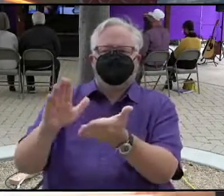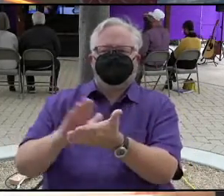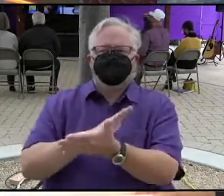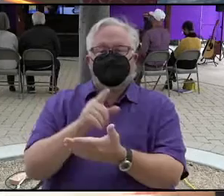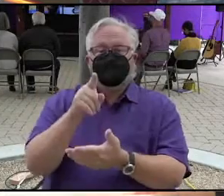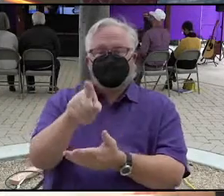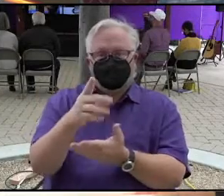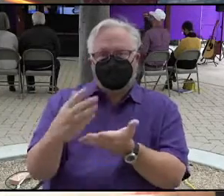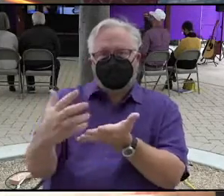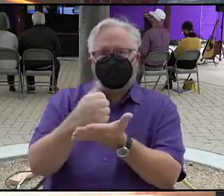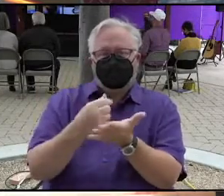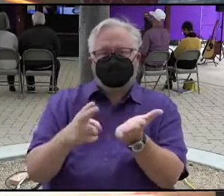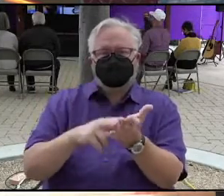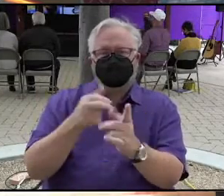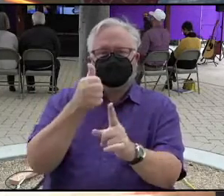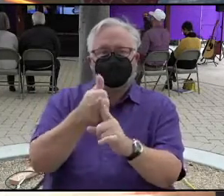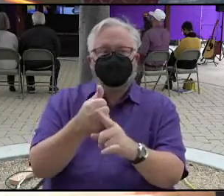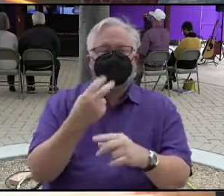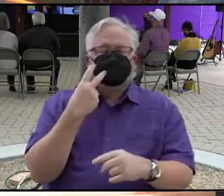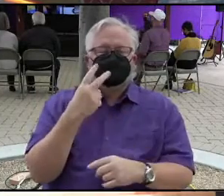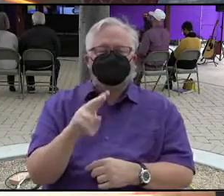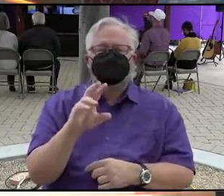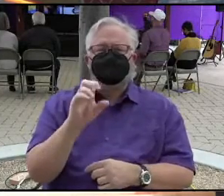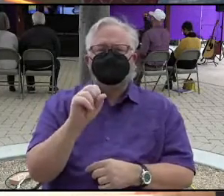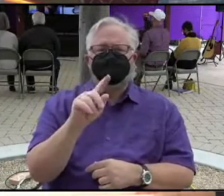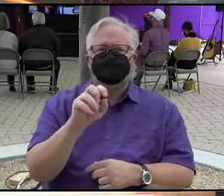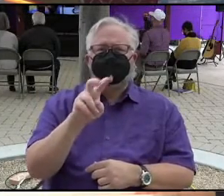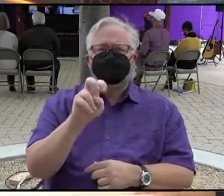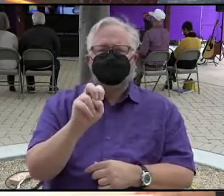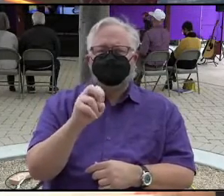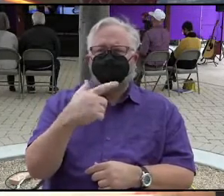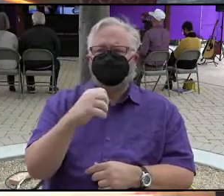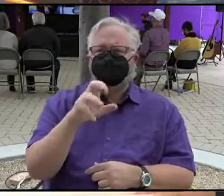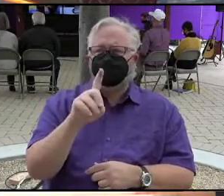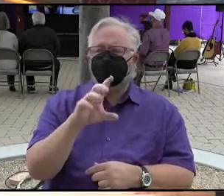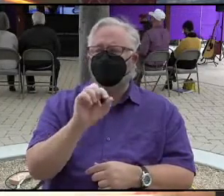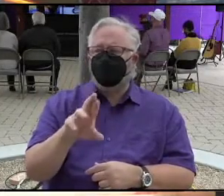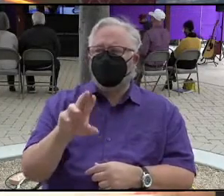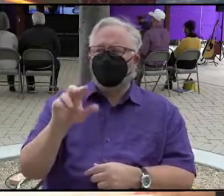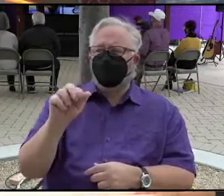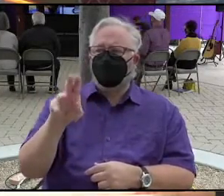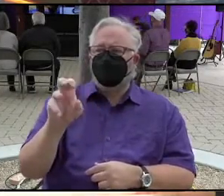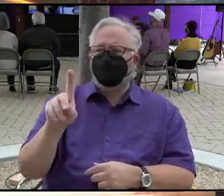Please see Steve Gelb or Armin or Rhea Kuhlman after the service today to take action.